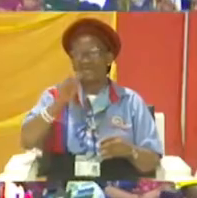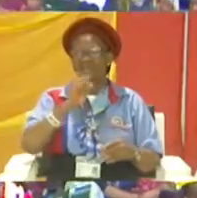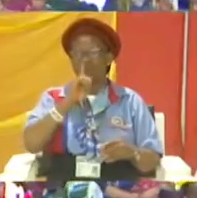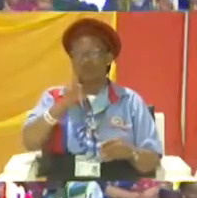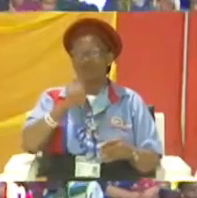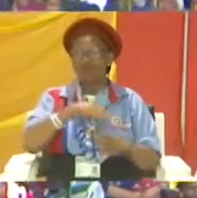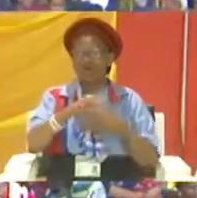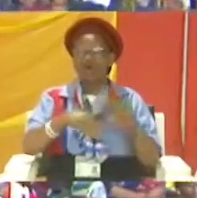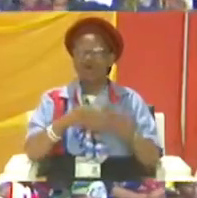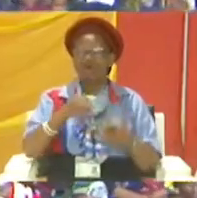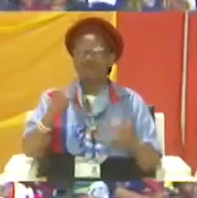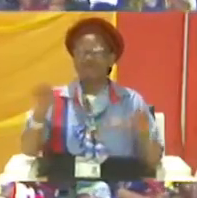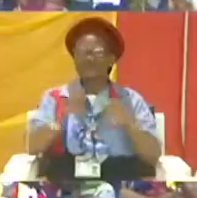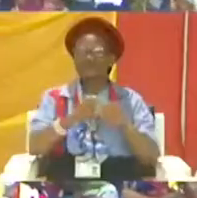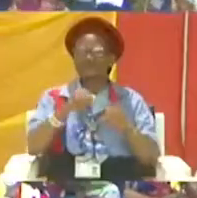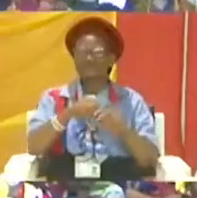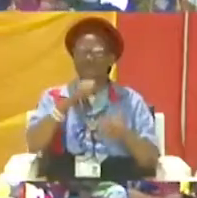arena.